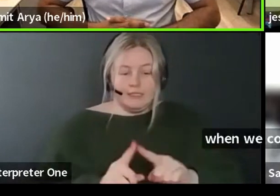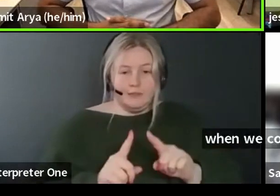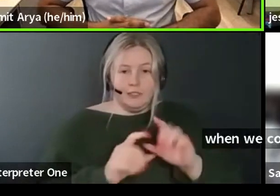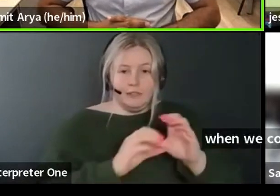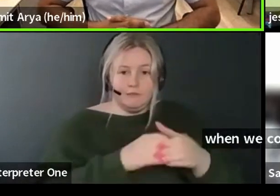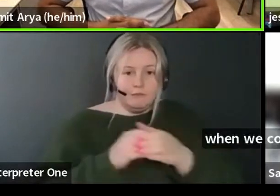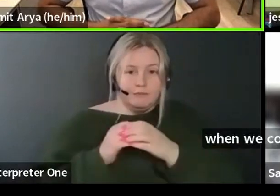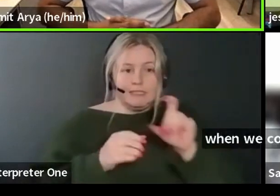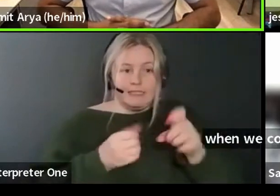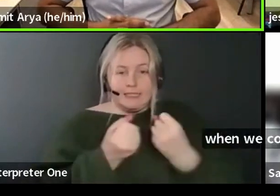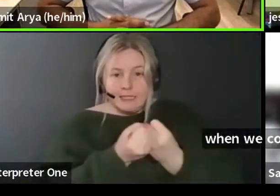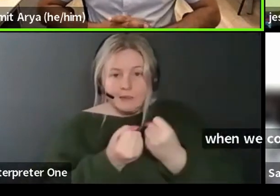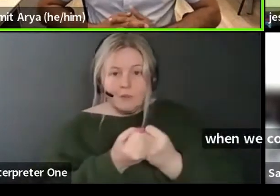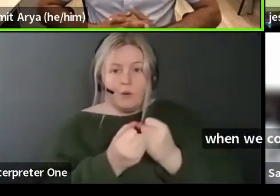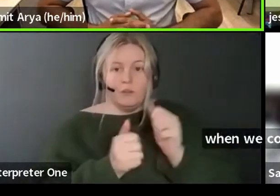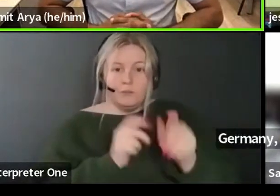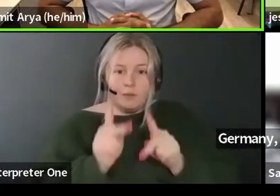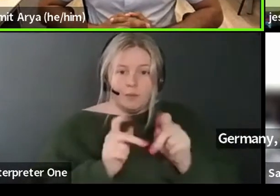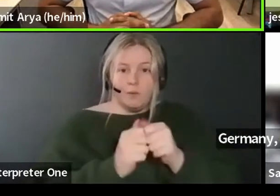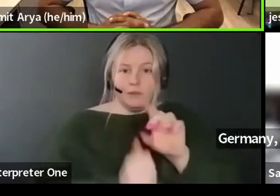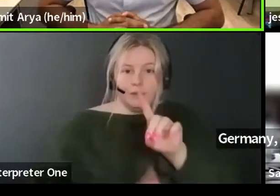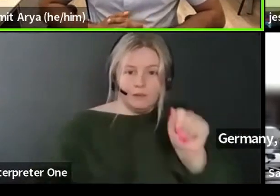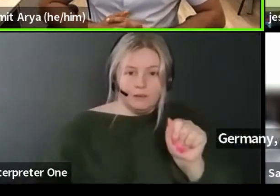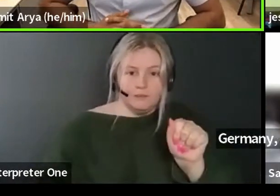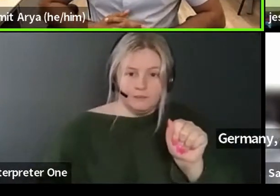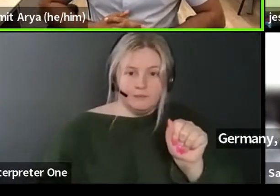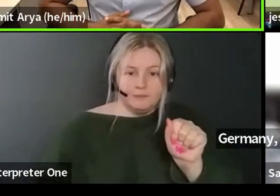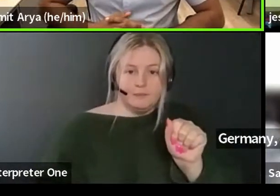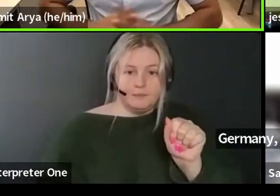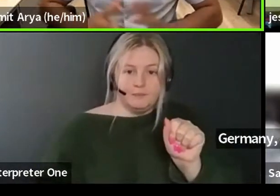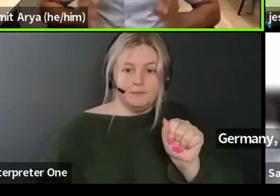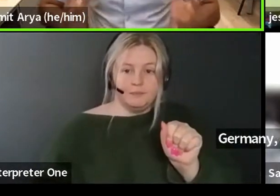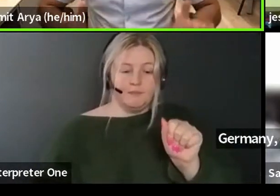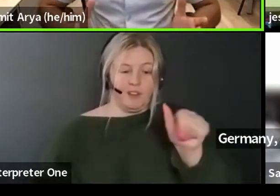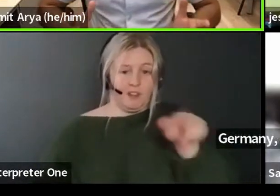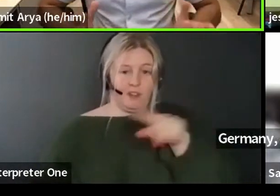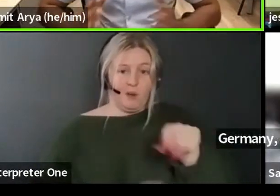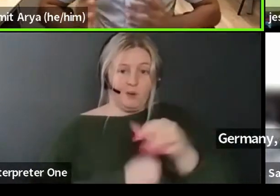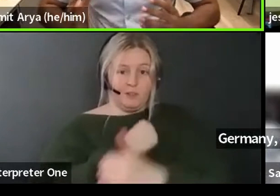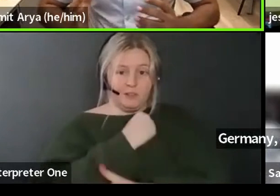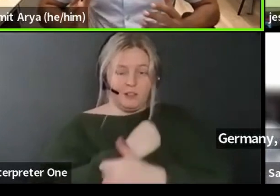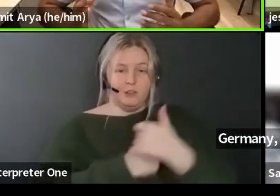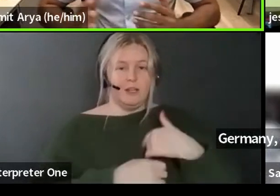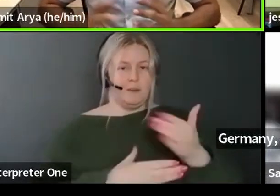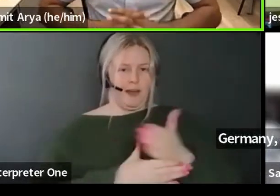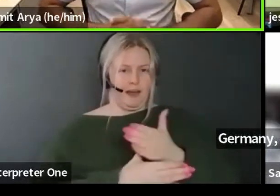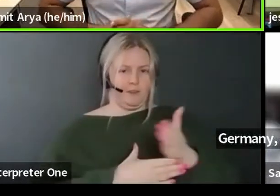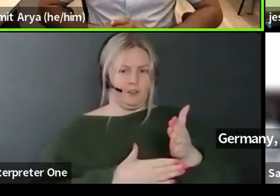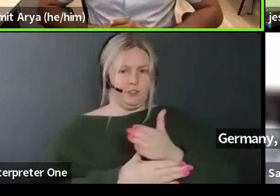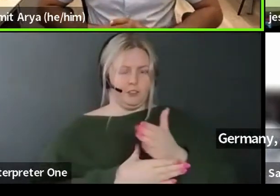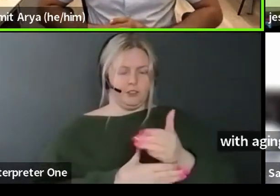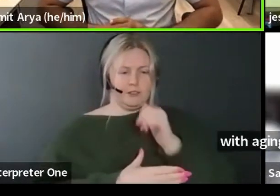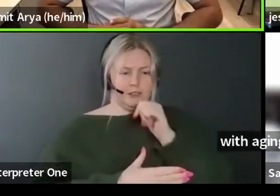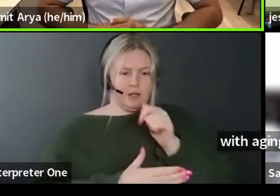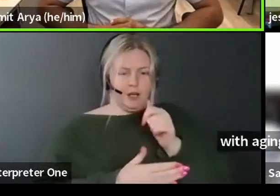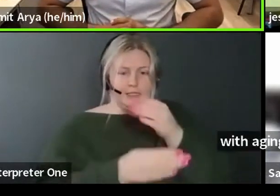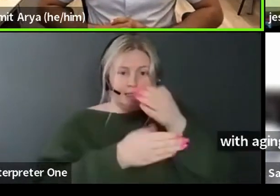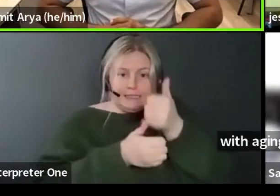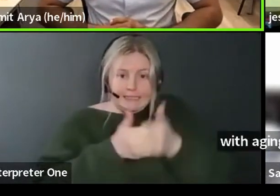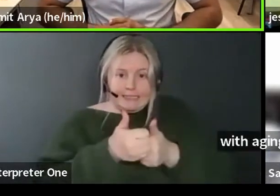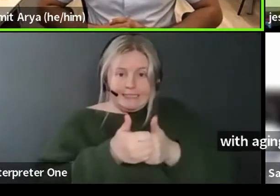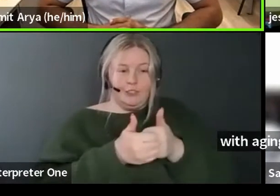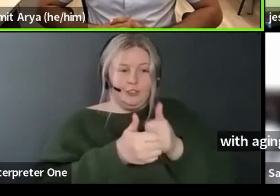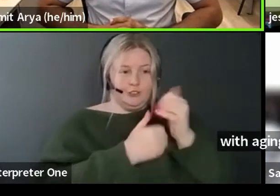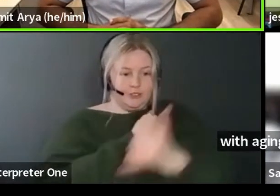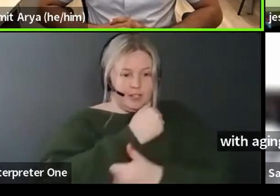need support for people with disabilities. They spend, and I'm averaging this, I'm not giving you the breakdown for each country, but I'm